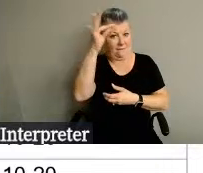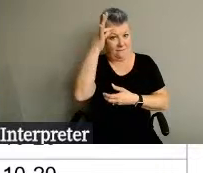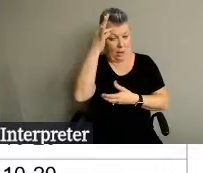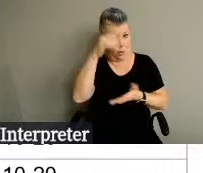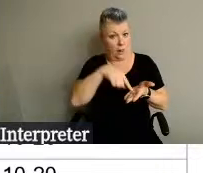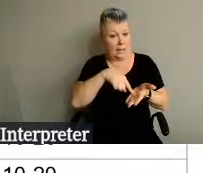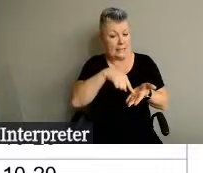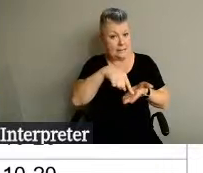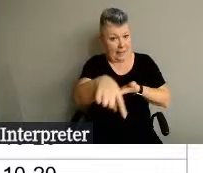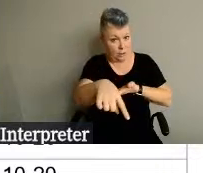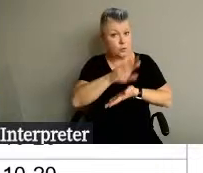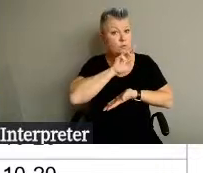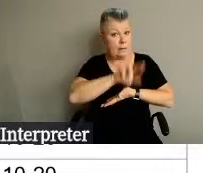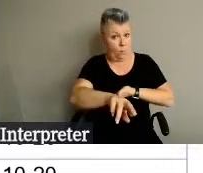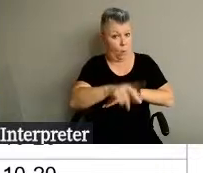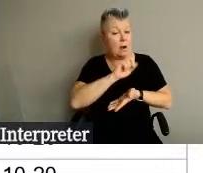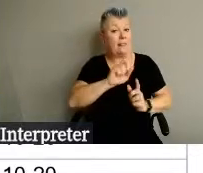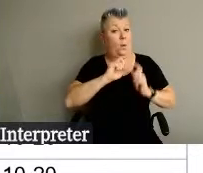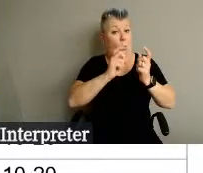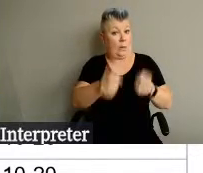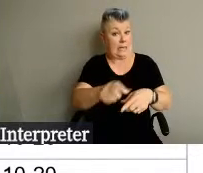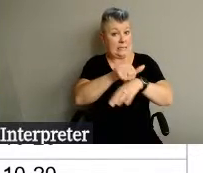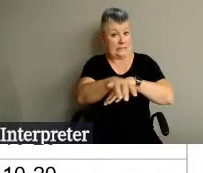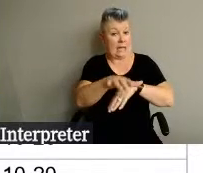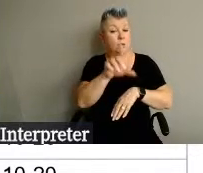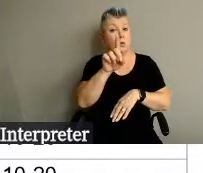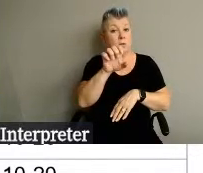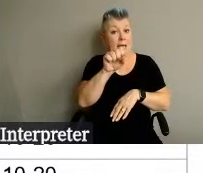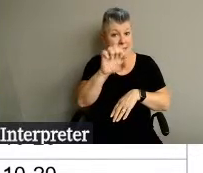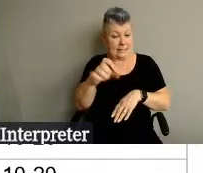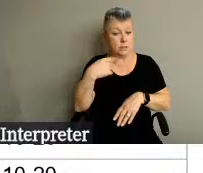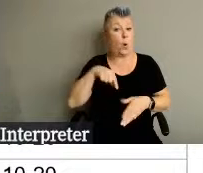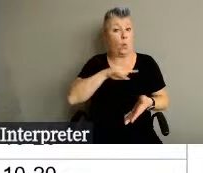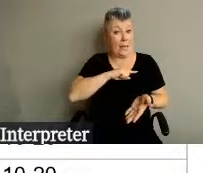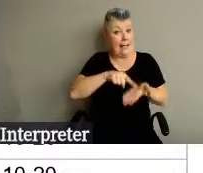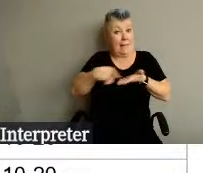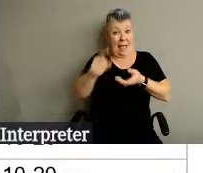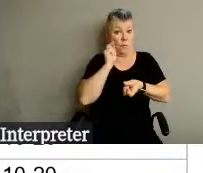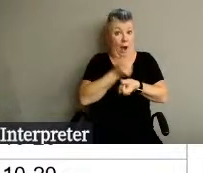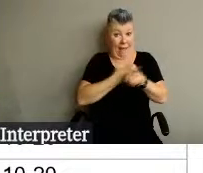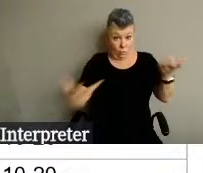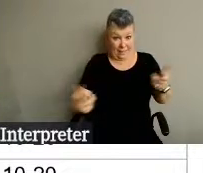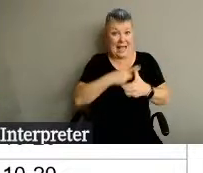DESE for what we have. We pay them, and then we get reimbursed for that.